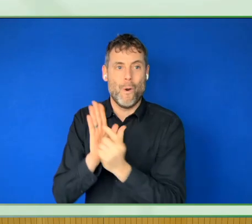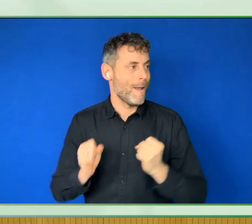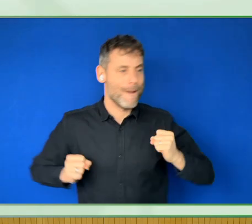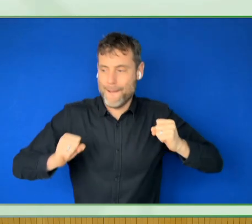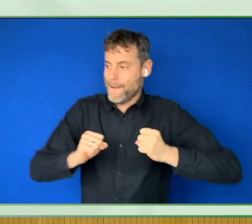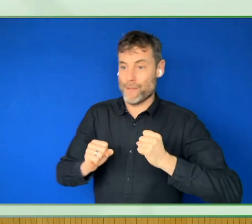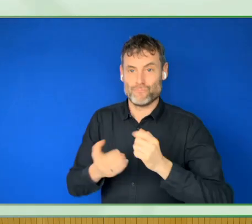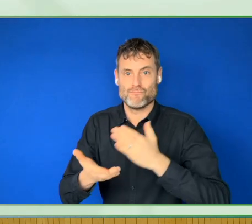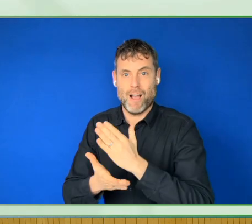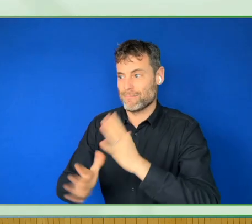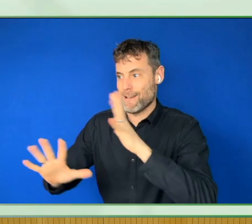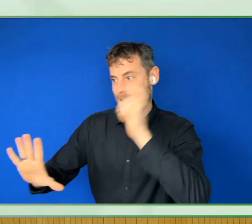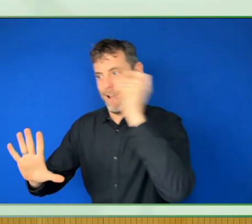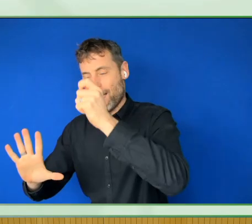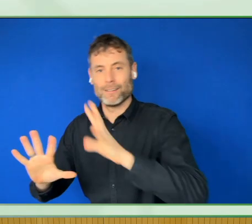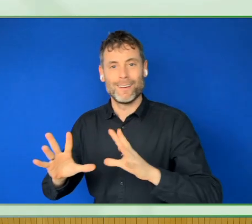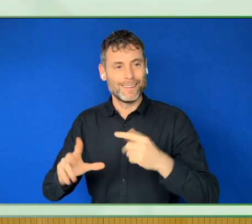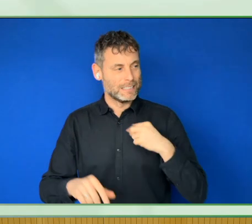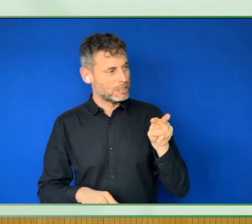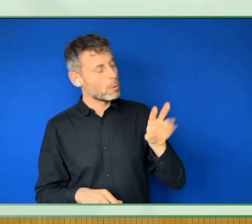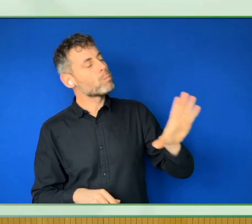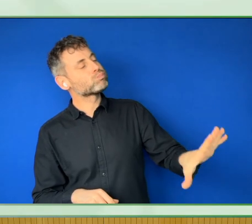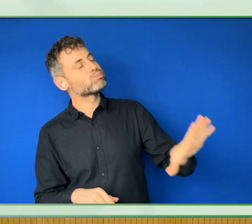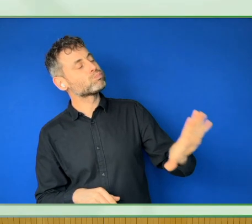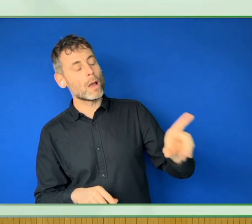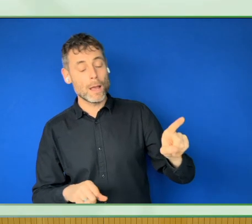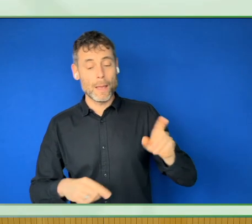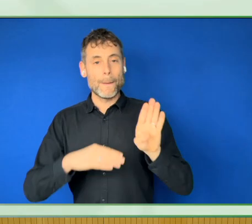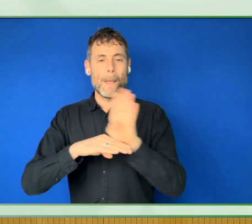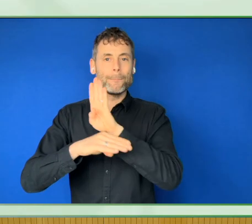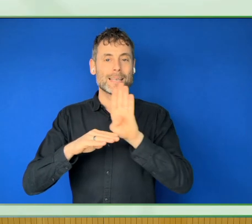we need to talk about rights at a business level, because it does force